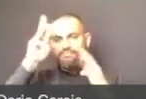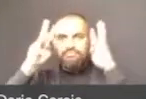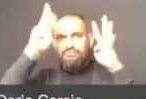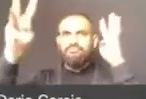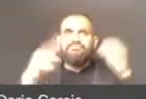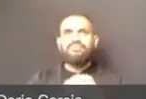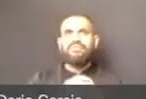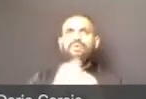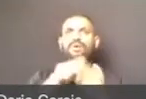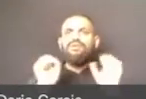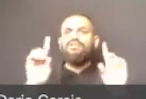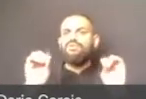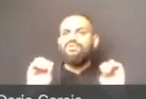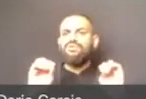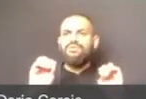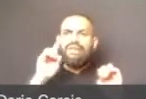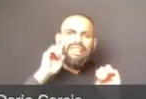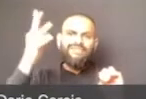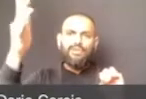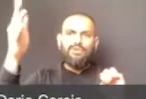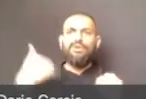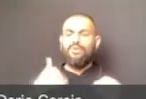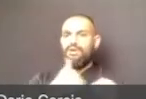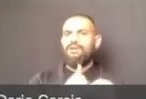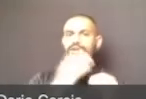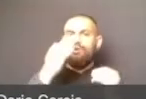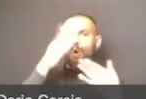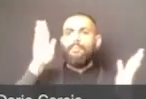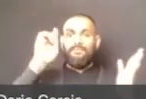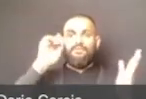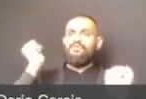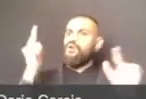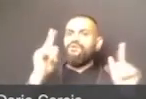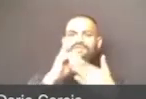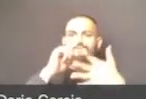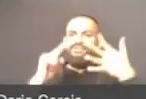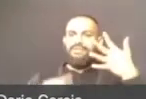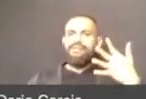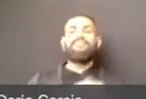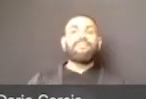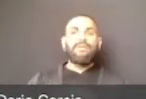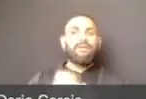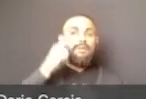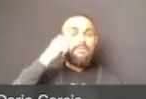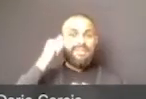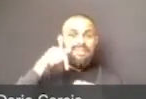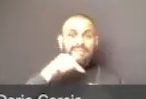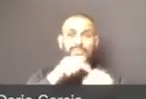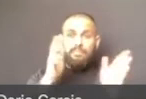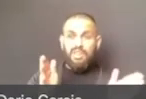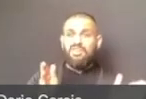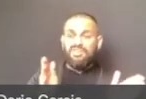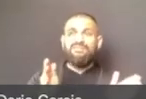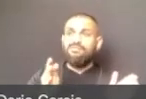some creative things in the future. I mean, we're open to all of that because, you know, this period, this really unprecedented period